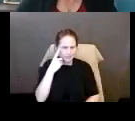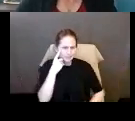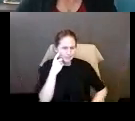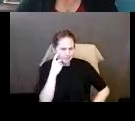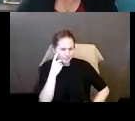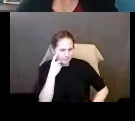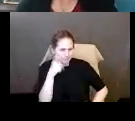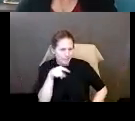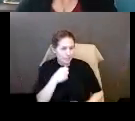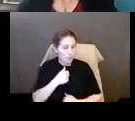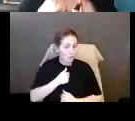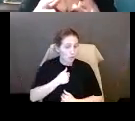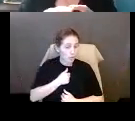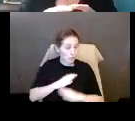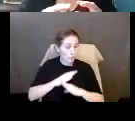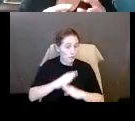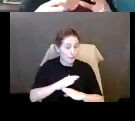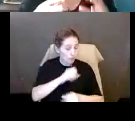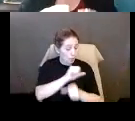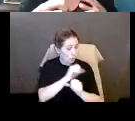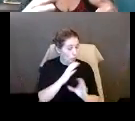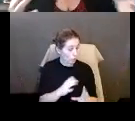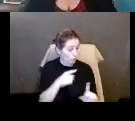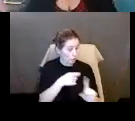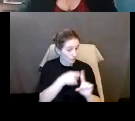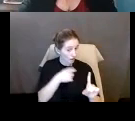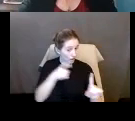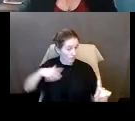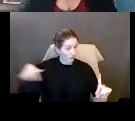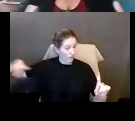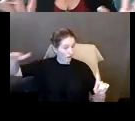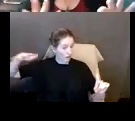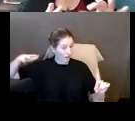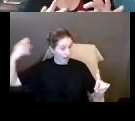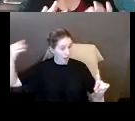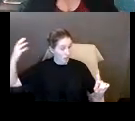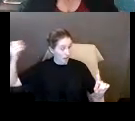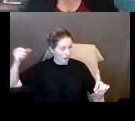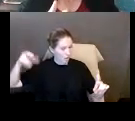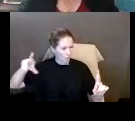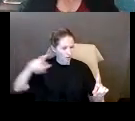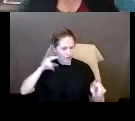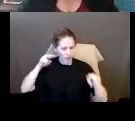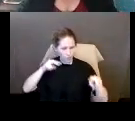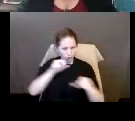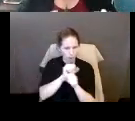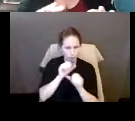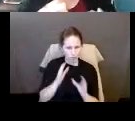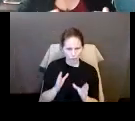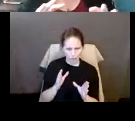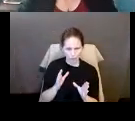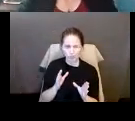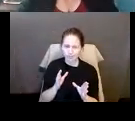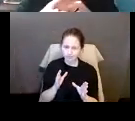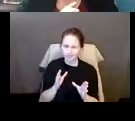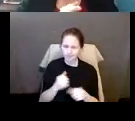are these soldiers protecting the workers from those on the outside, or are they watching the workers